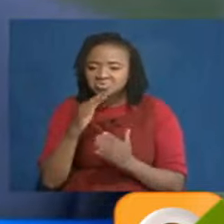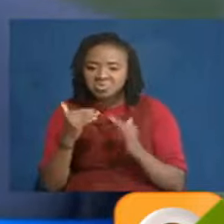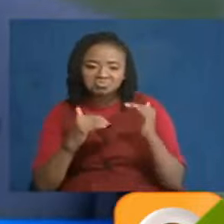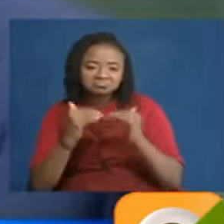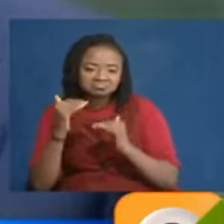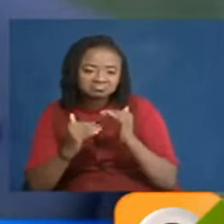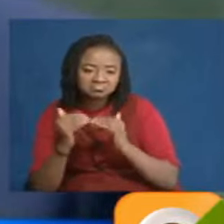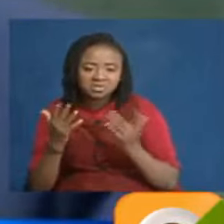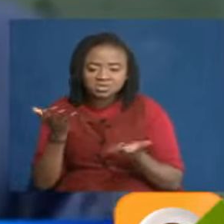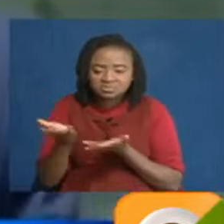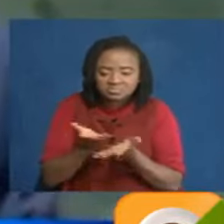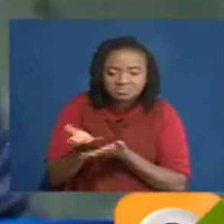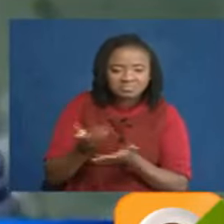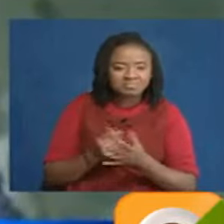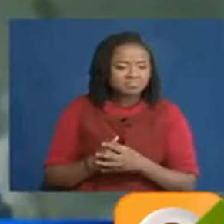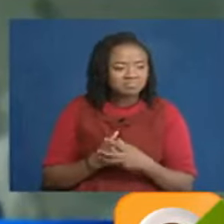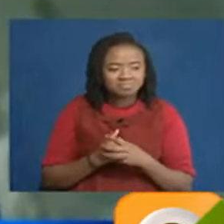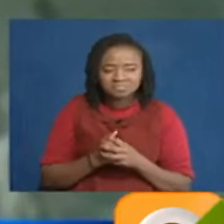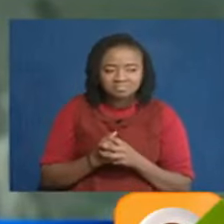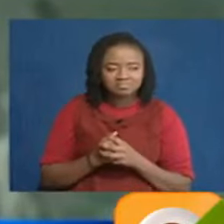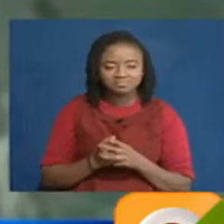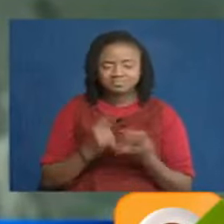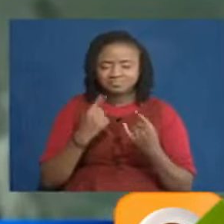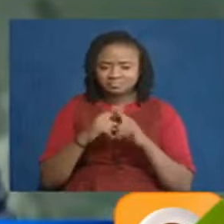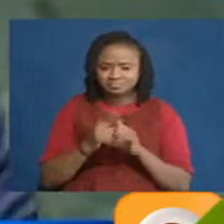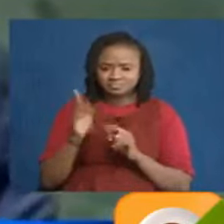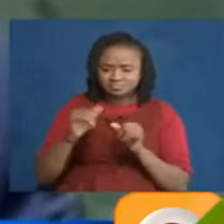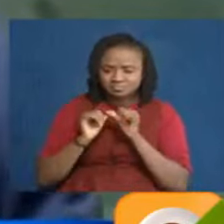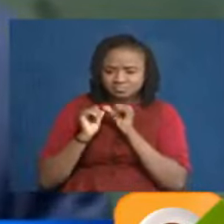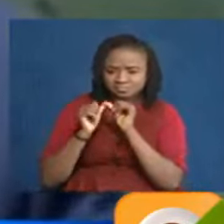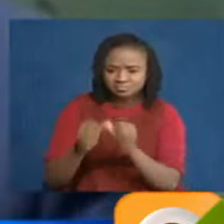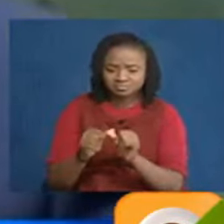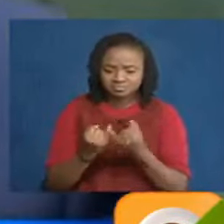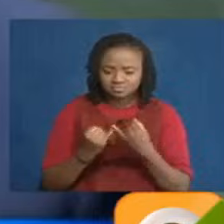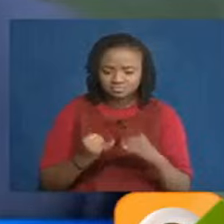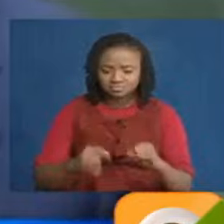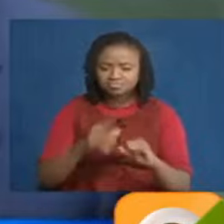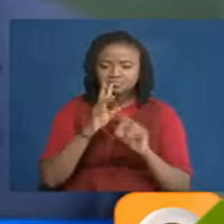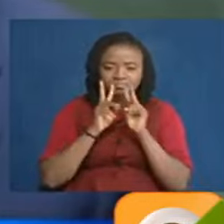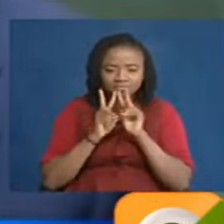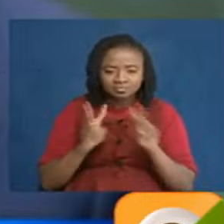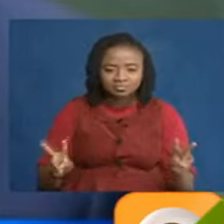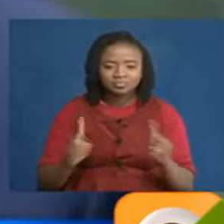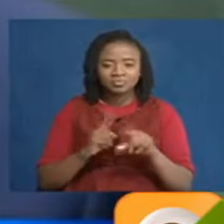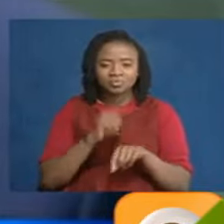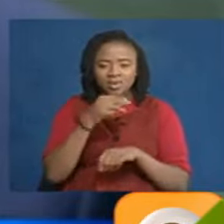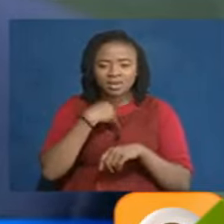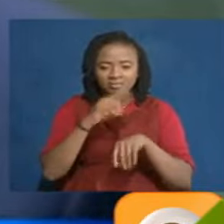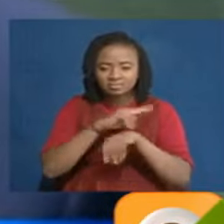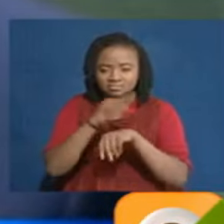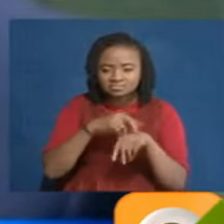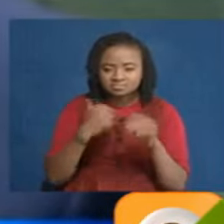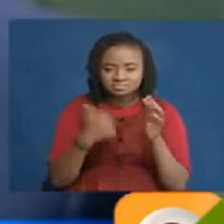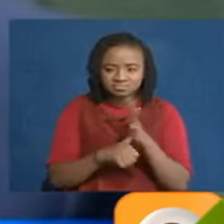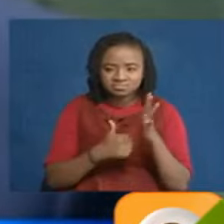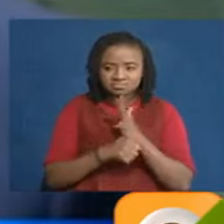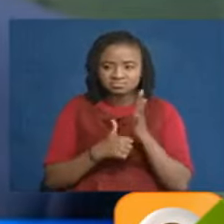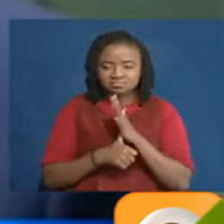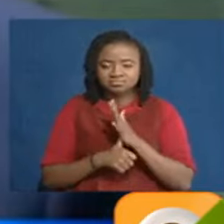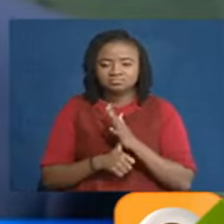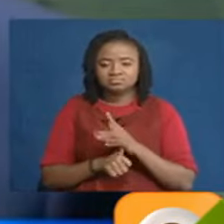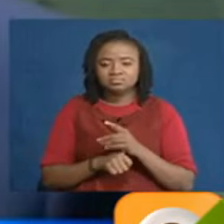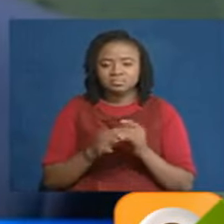our multilateral institutions to maintain and enforce peace, even in national crises with significant